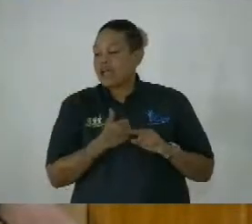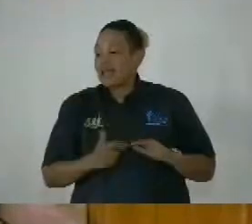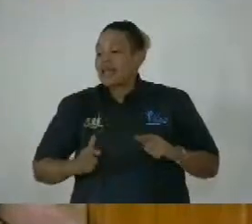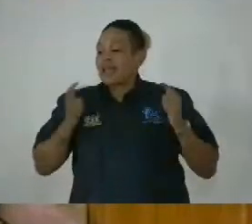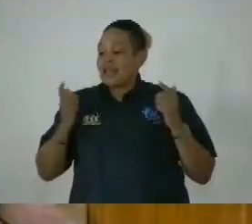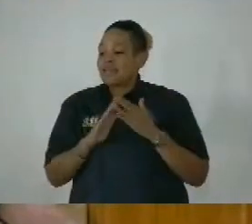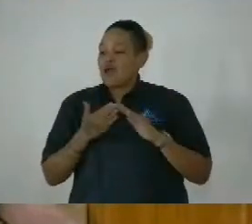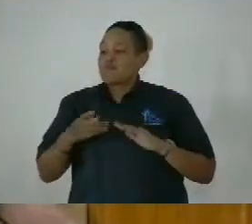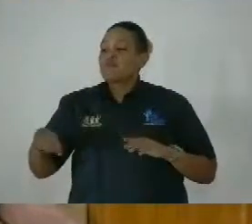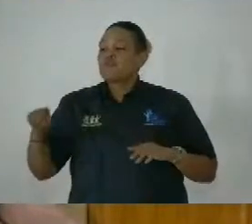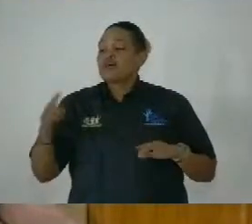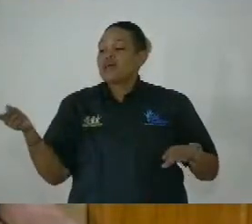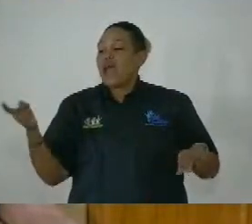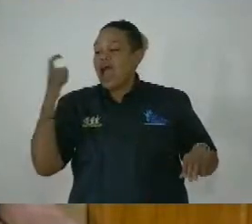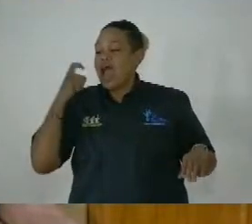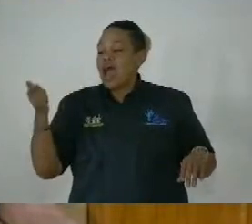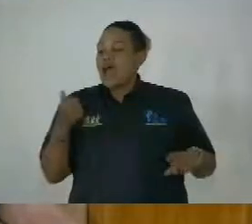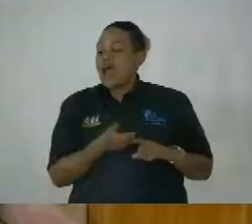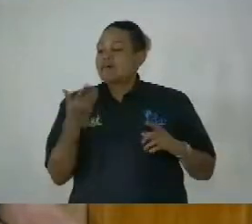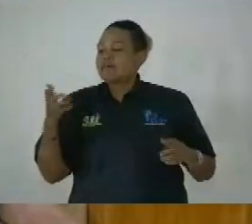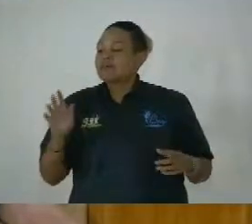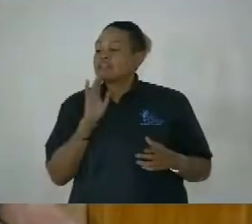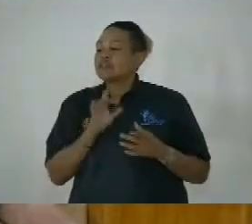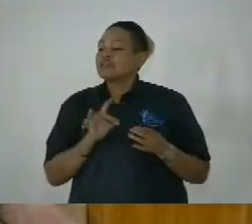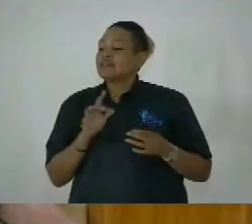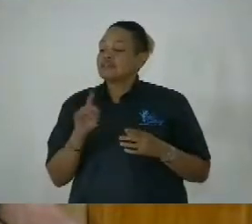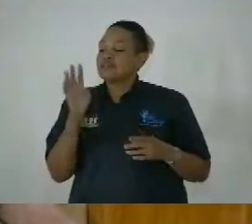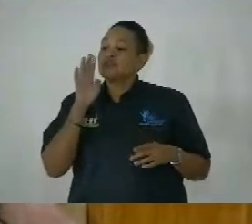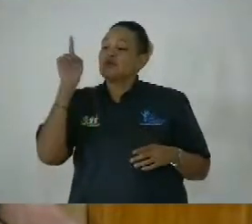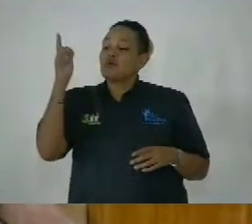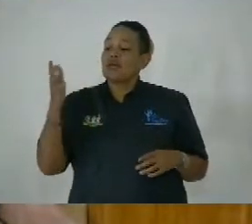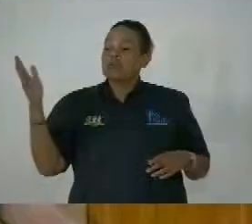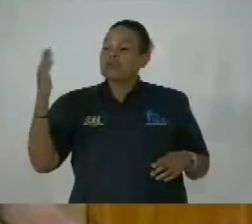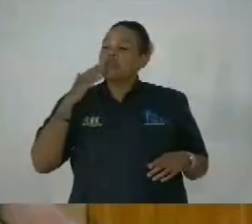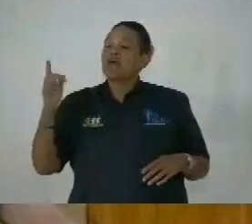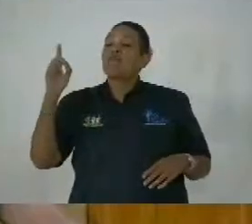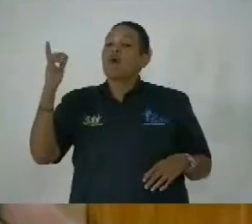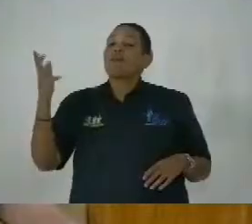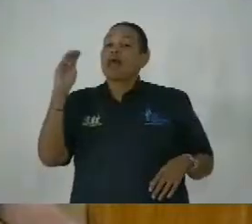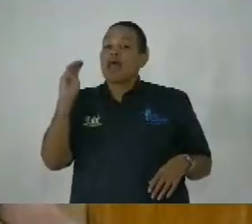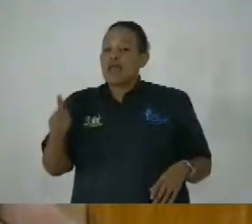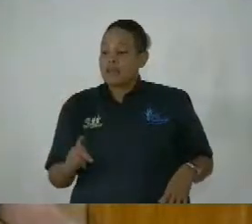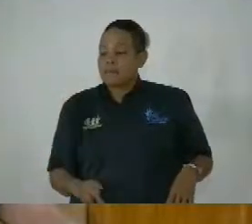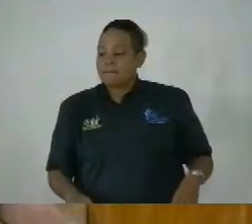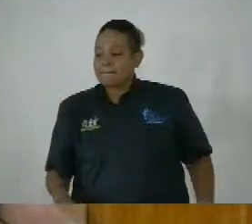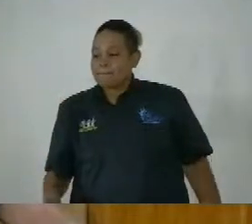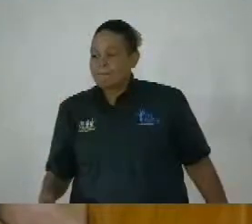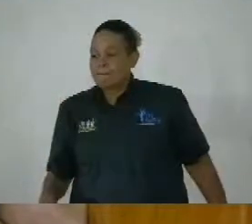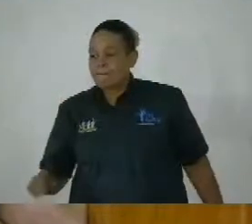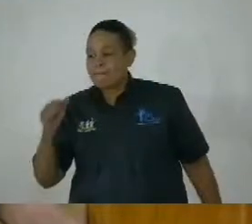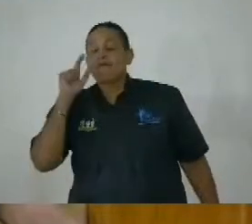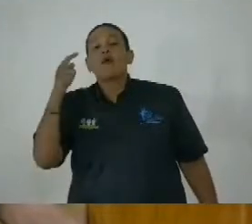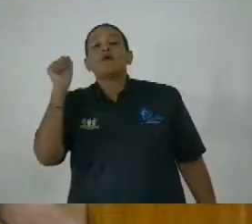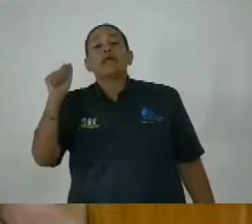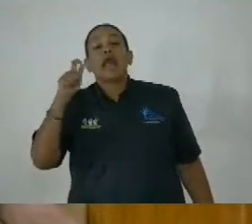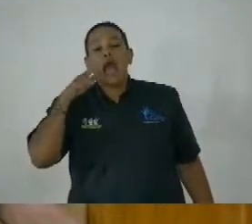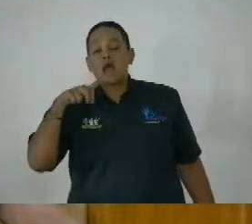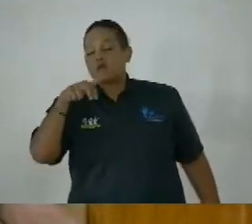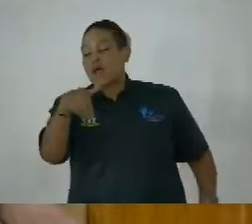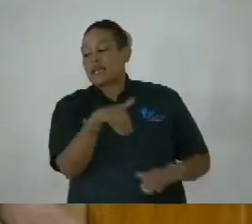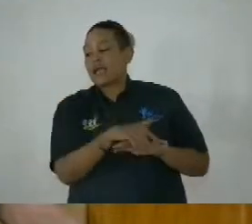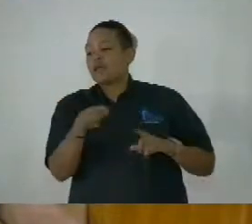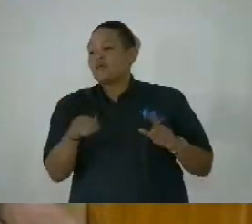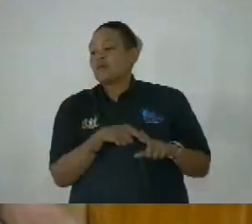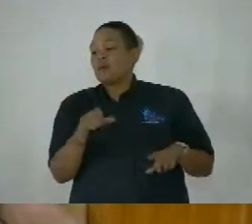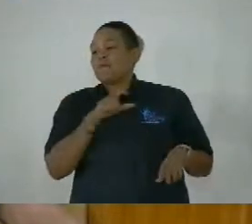and he was, after I was finished speaking, he said to me, I want to thank you for one thing, MP. You know, not only can I walk in the night snow, but when the